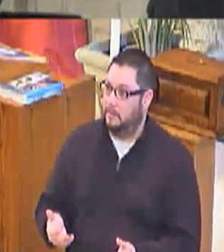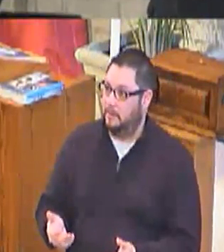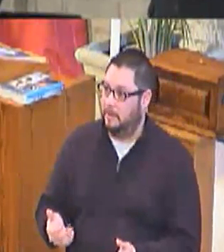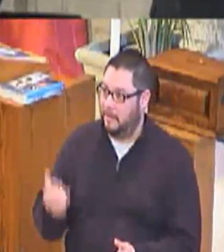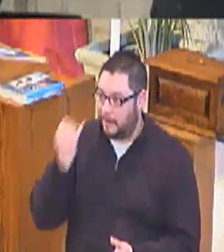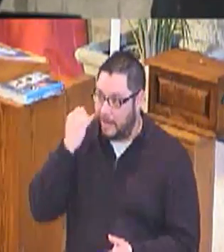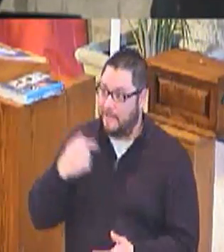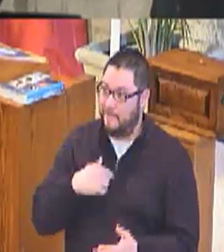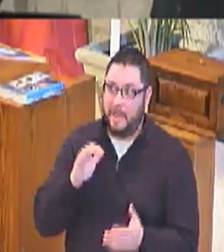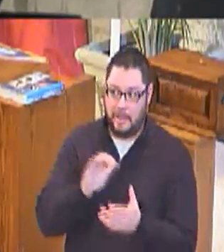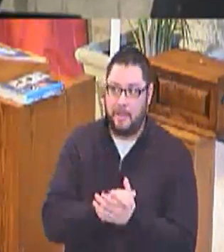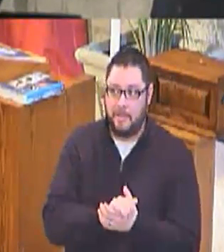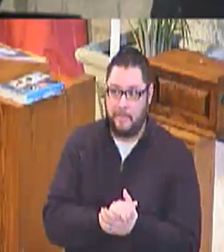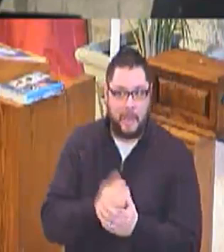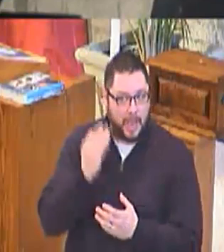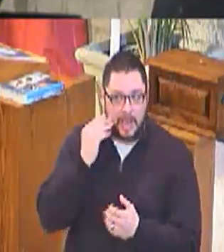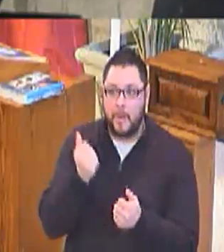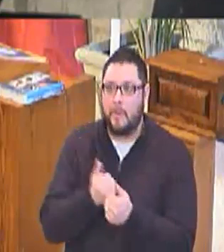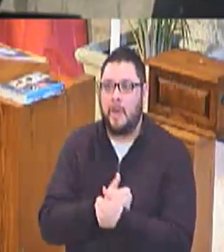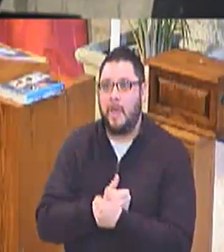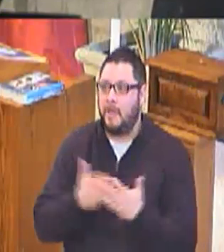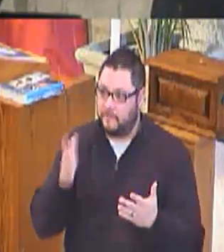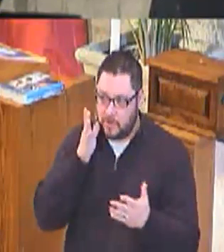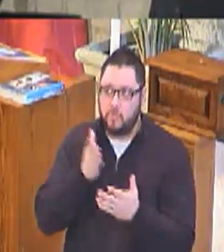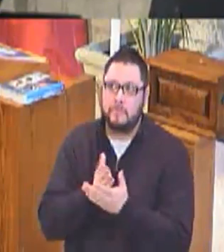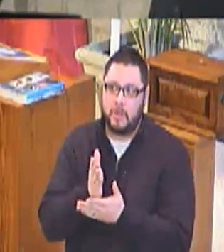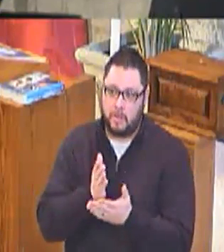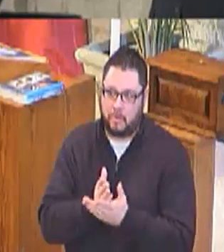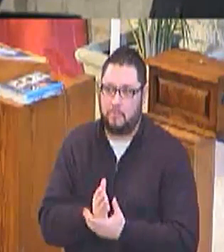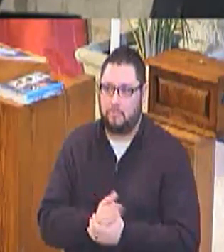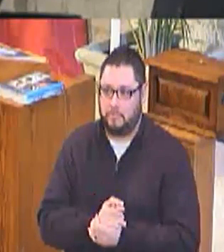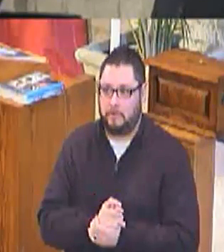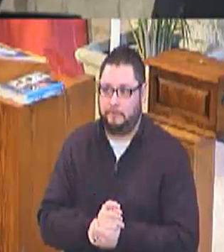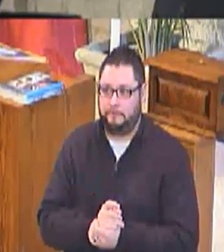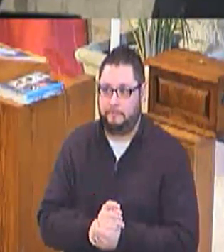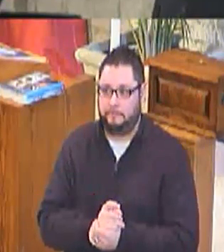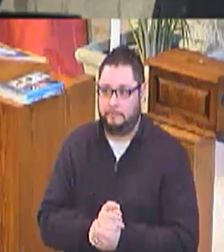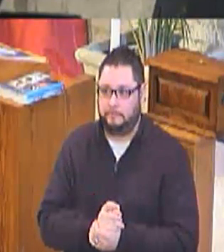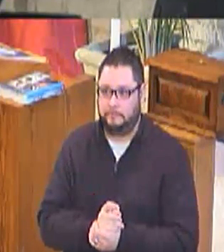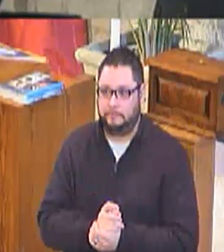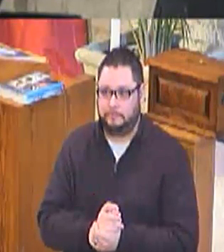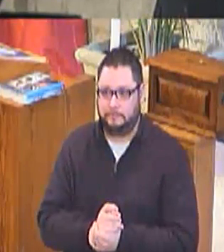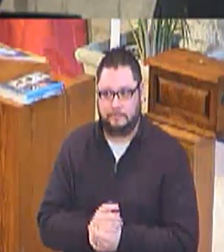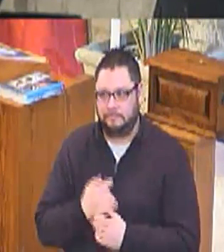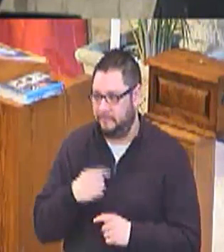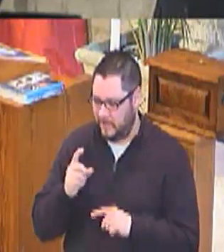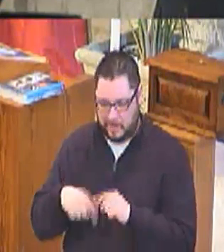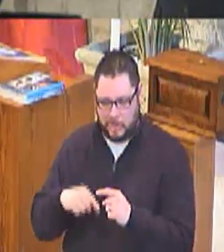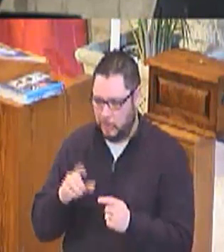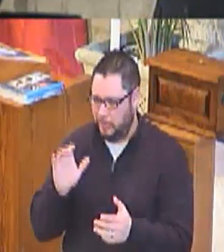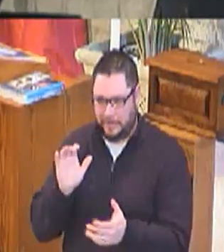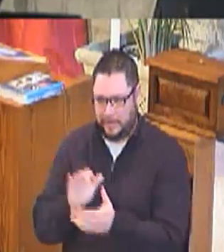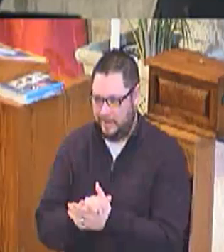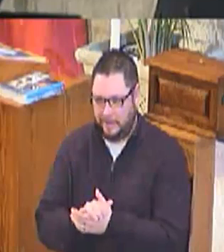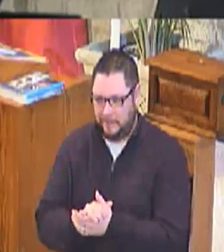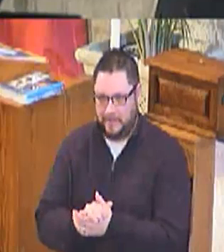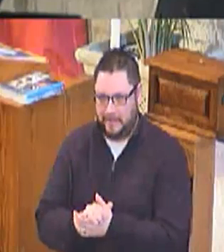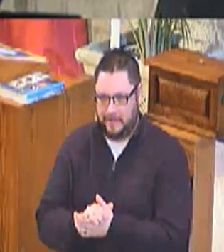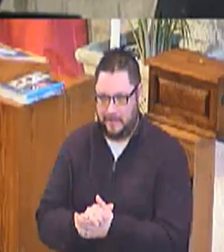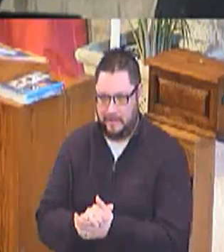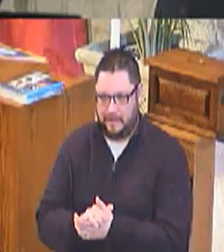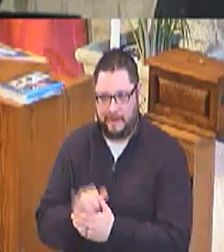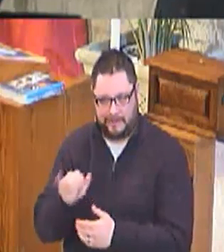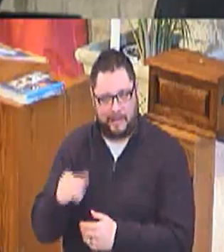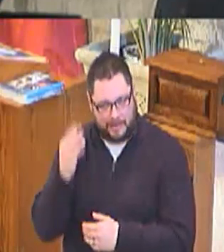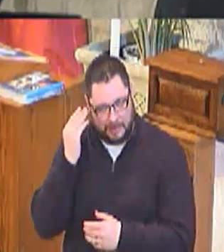get married, I know everything will be all right. I never could bring myself to get married in that type of sense.